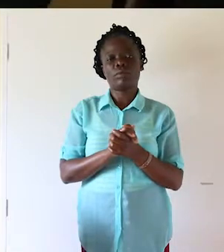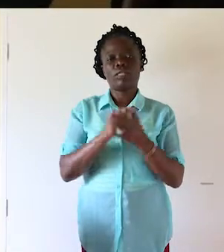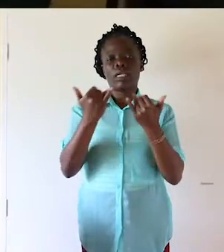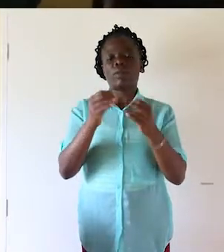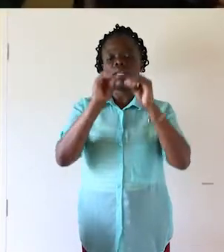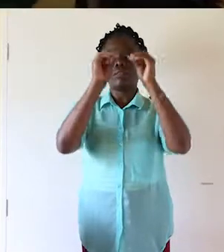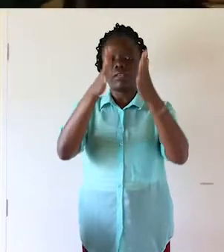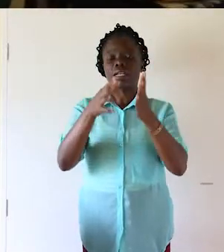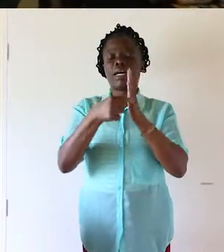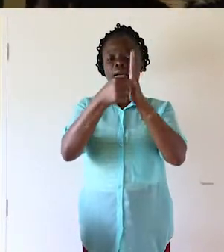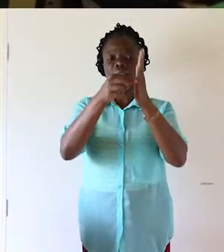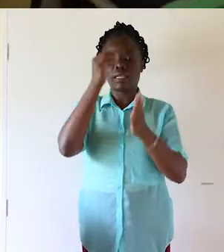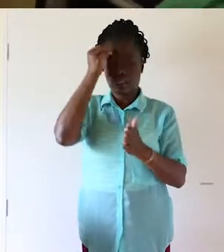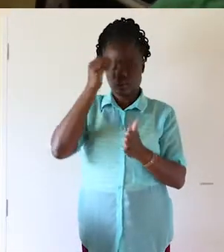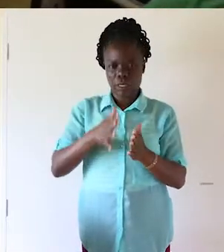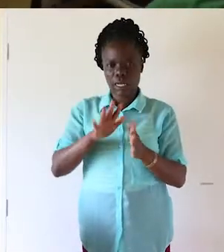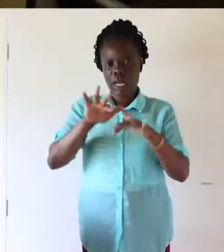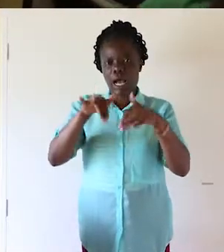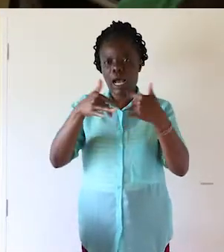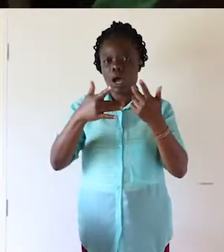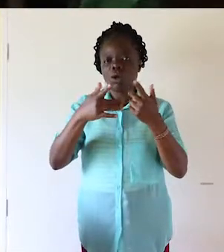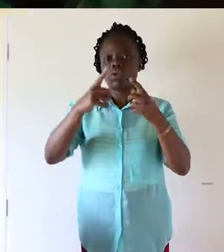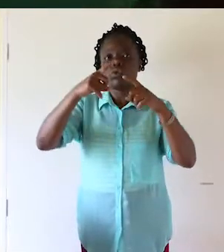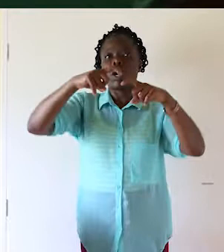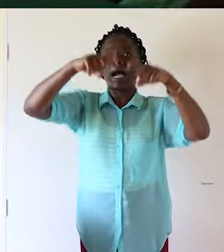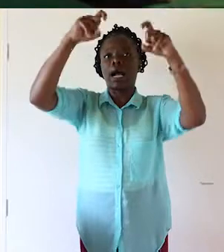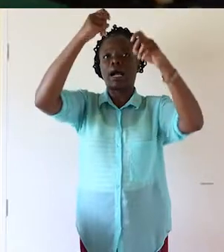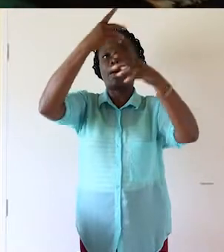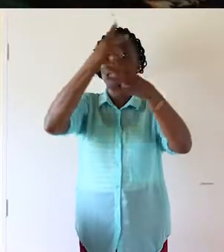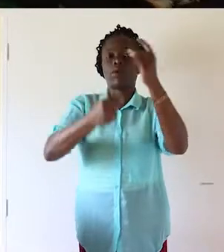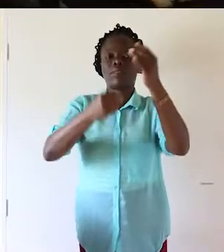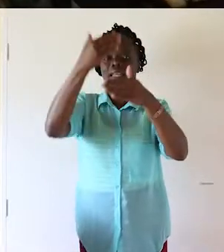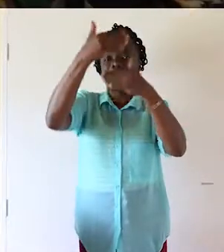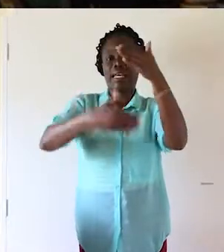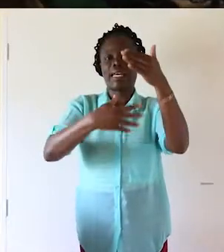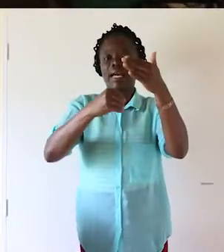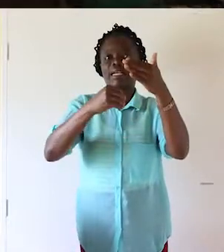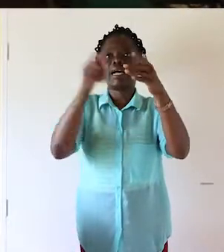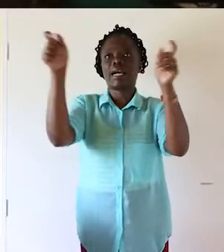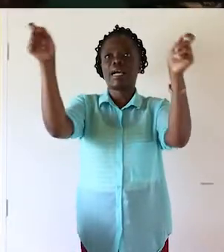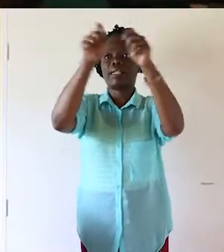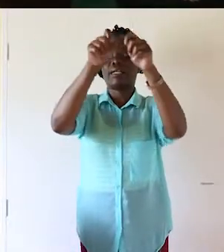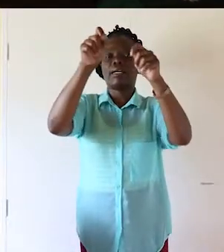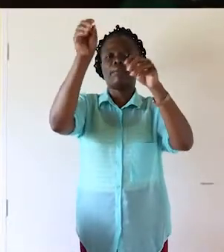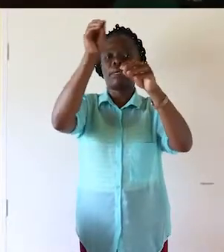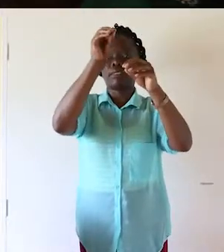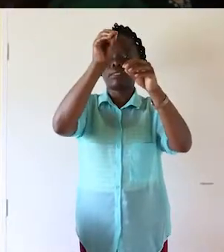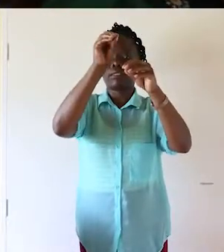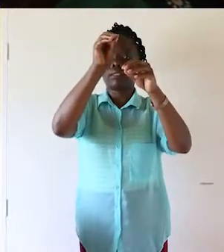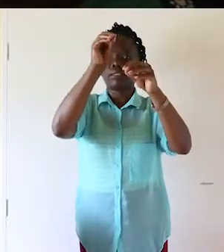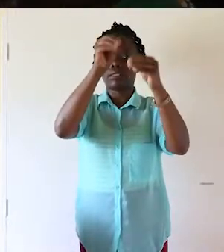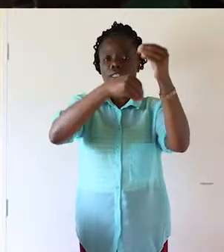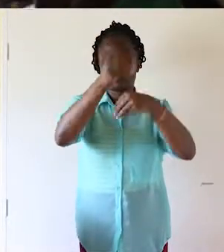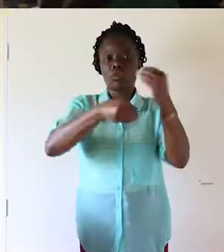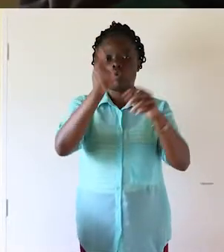Then the intervener guides the learner how to hang both the lining and curtain material using the hooks.